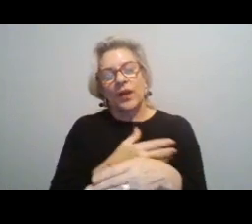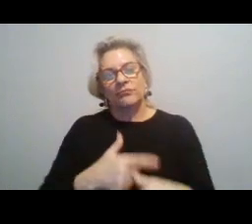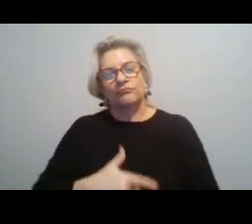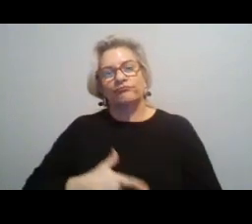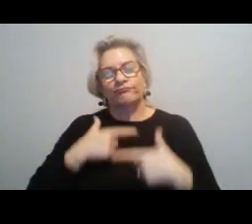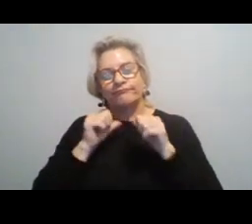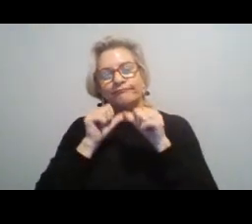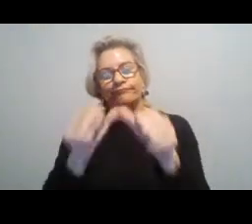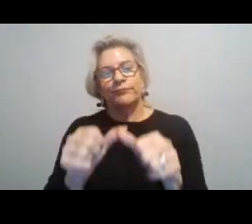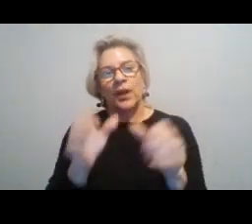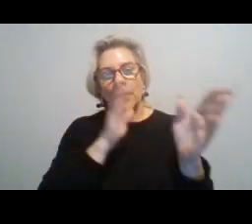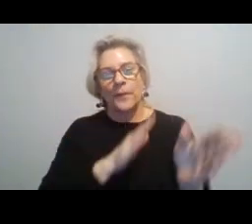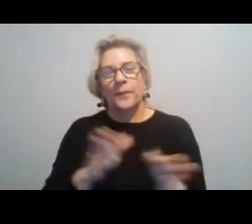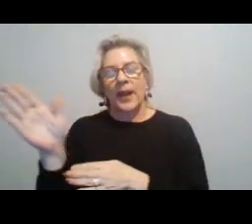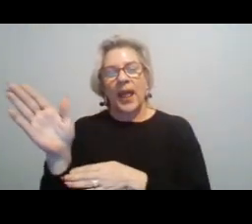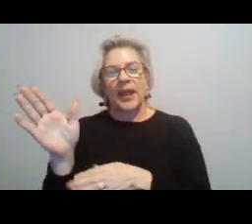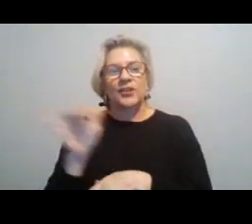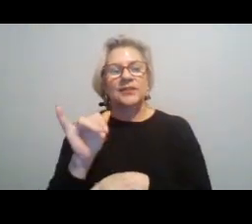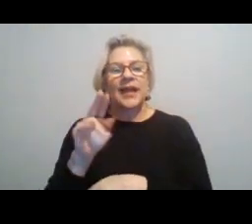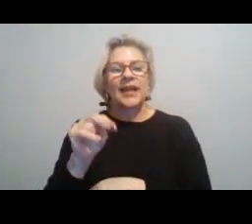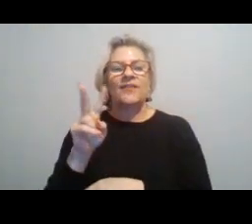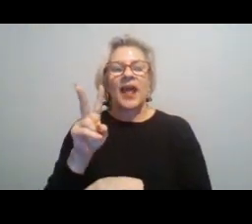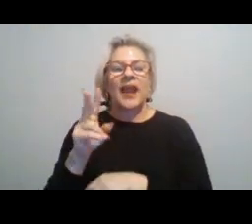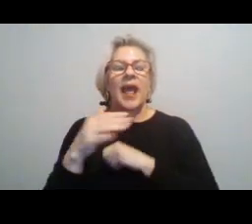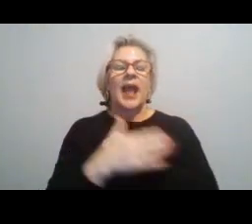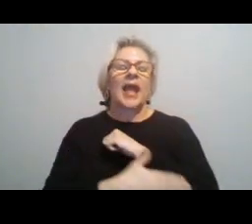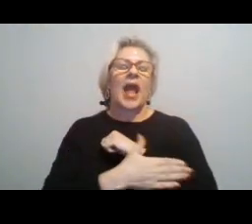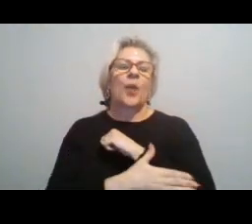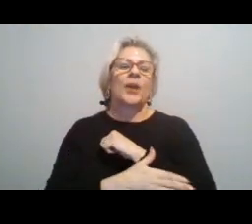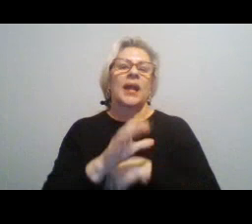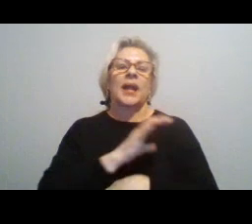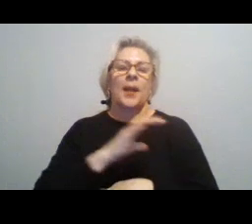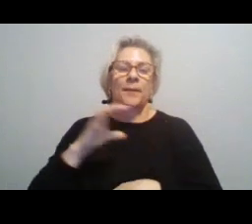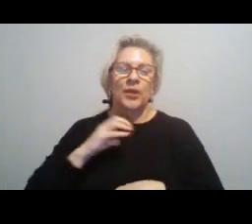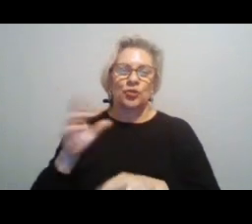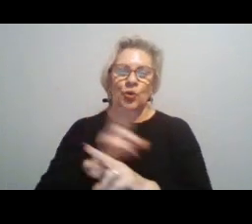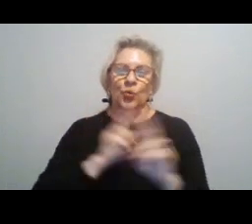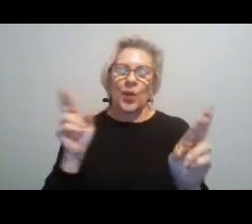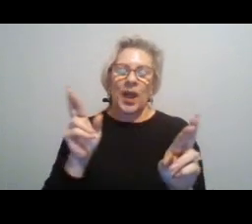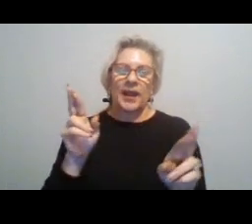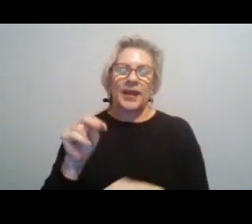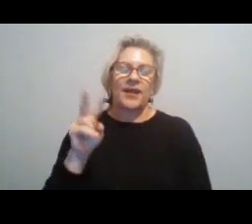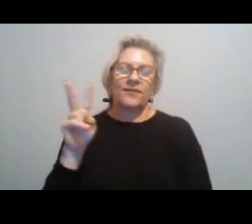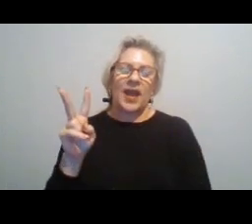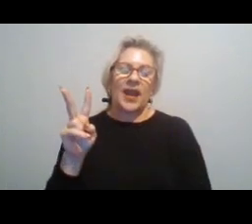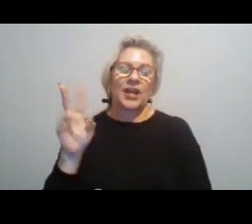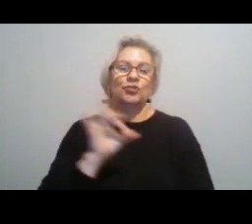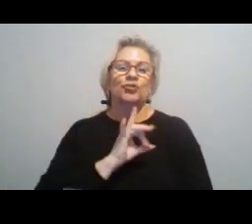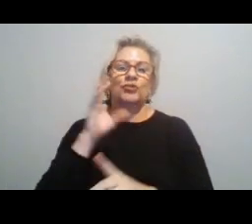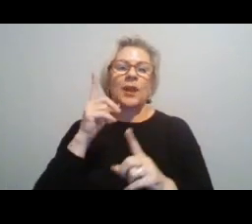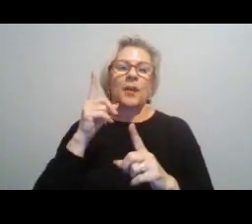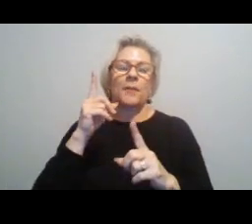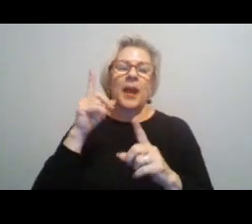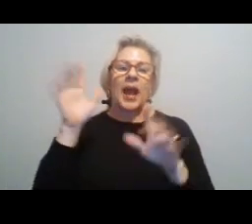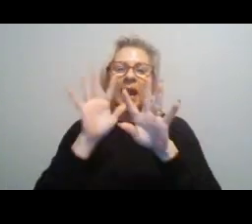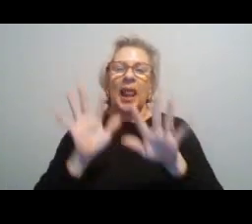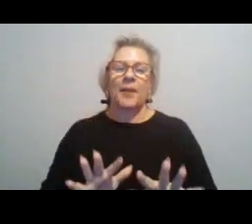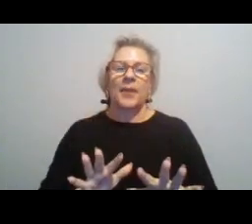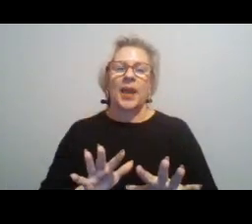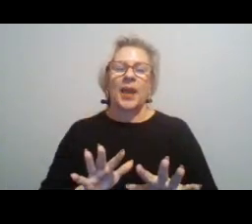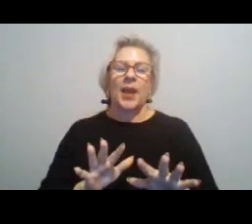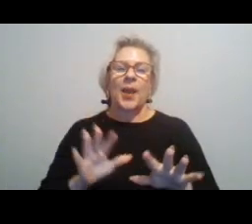evacuation planning through efforts such as the Nevada County Transportation Commission's Ready Nevada County Extreme Climate Event Mobility